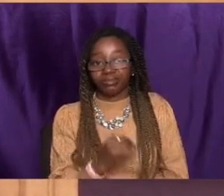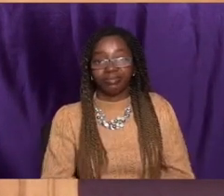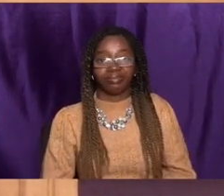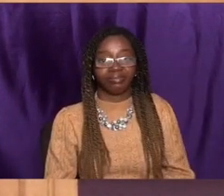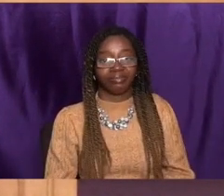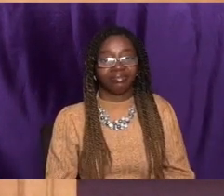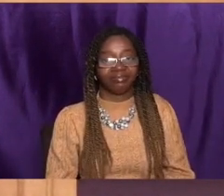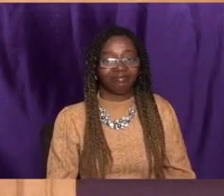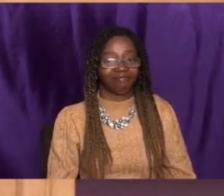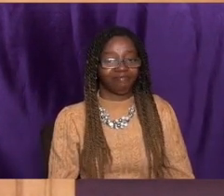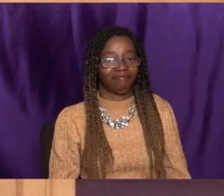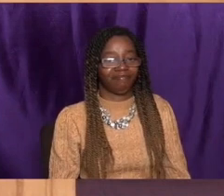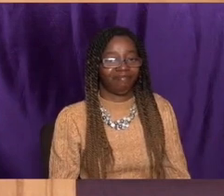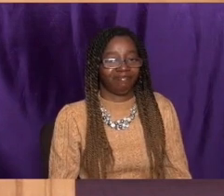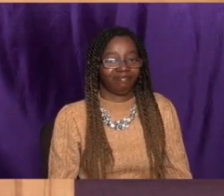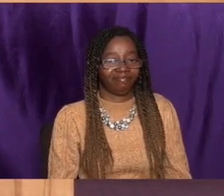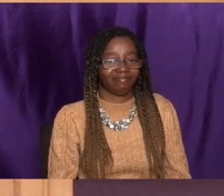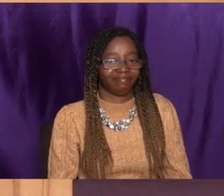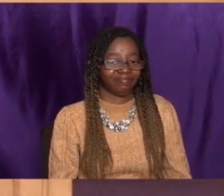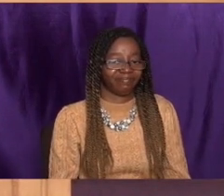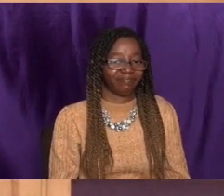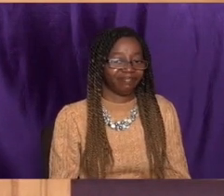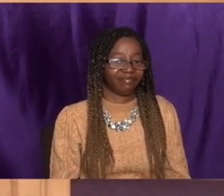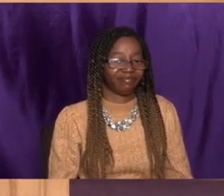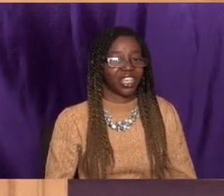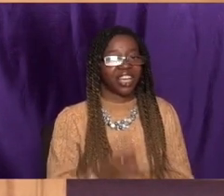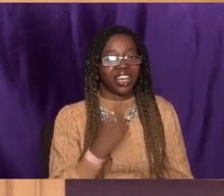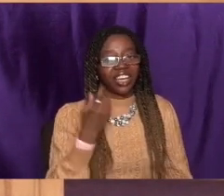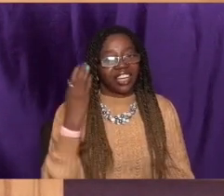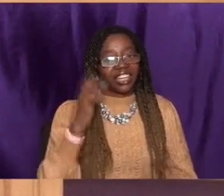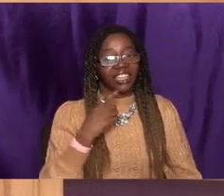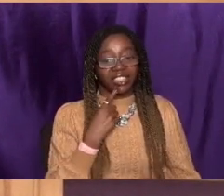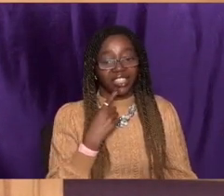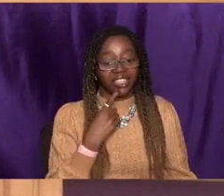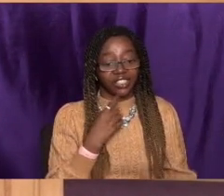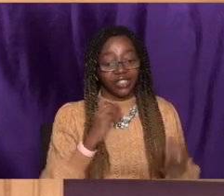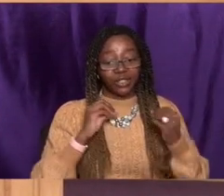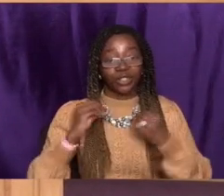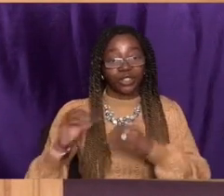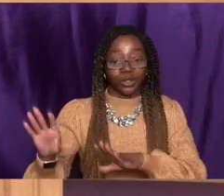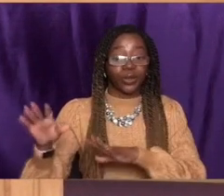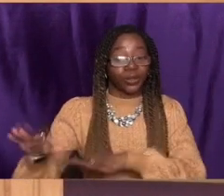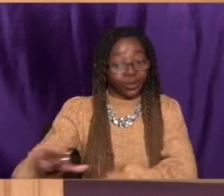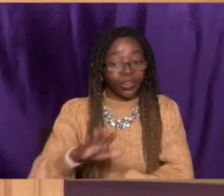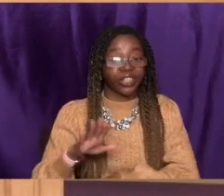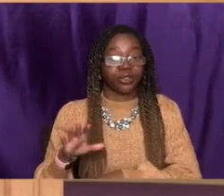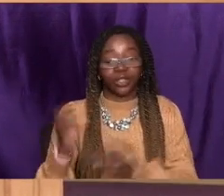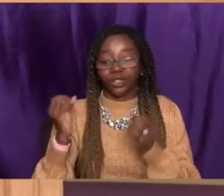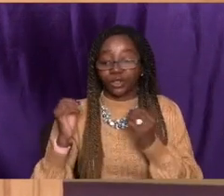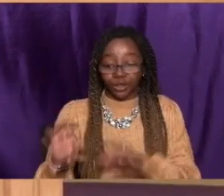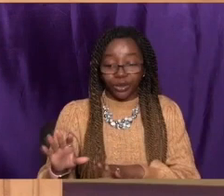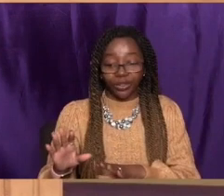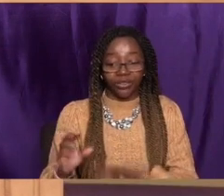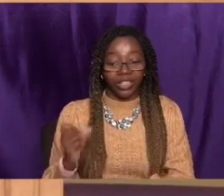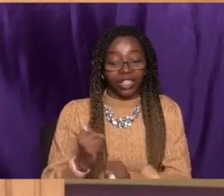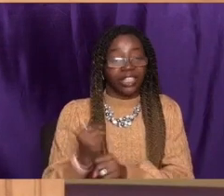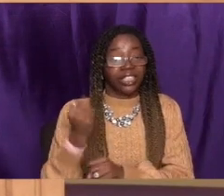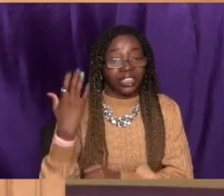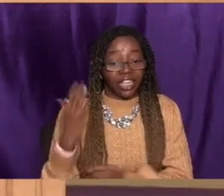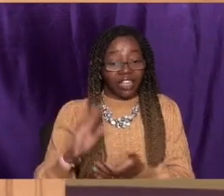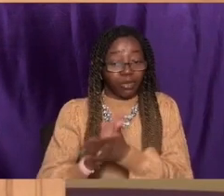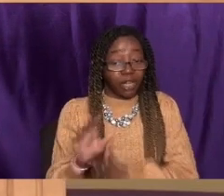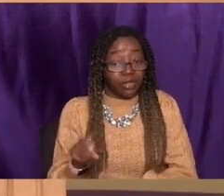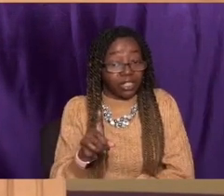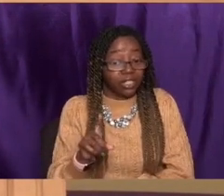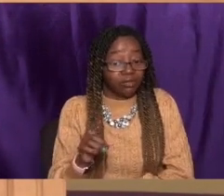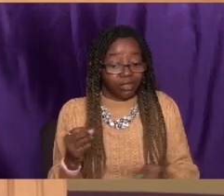Let them few words find your way. God said, throw it on the ground. So Moses throws it on the ground, the staff becomes a snake. Moses was terrified,